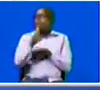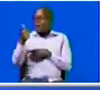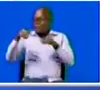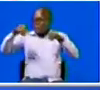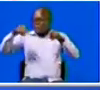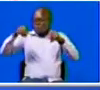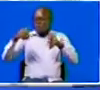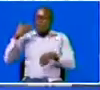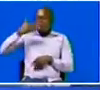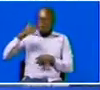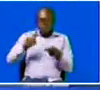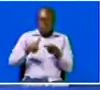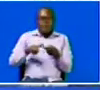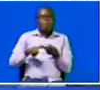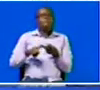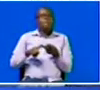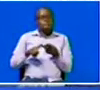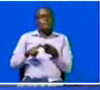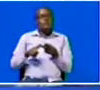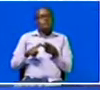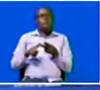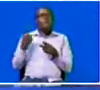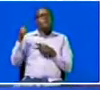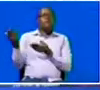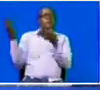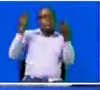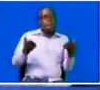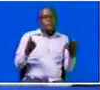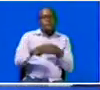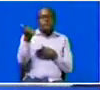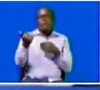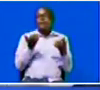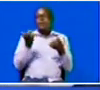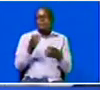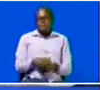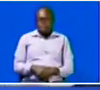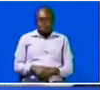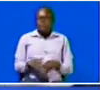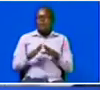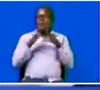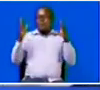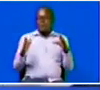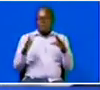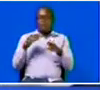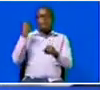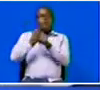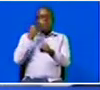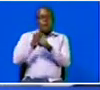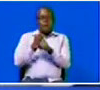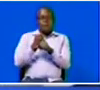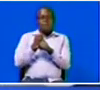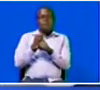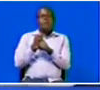of the oil, as well as bulk stock the crude for export. Crucial milestone towards the fuller